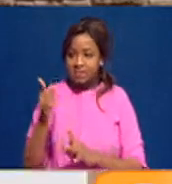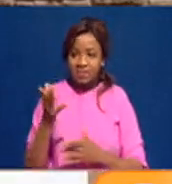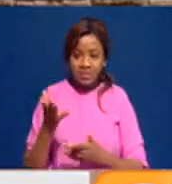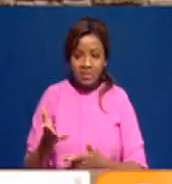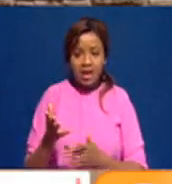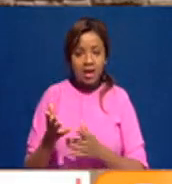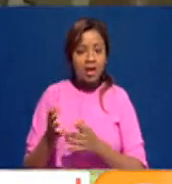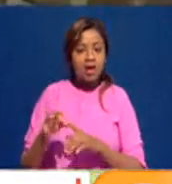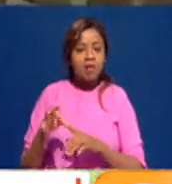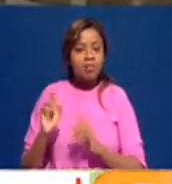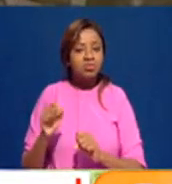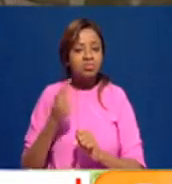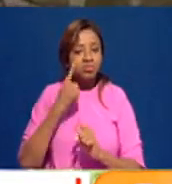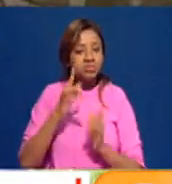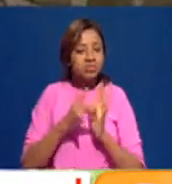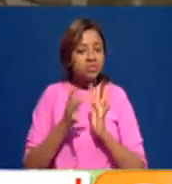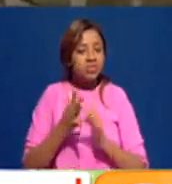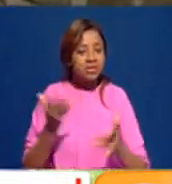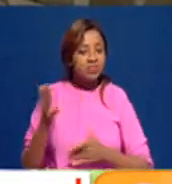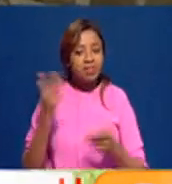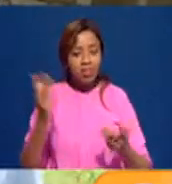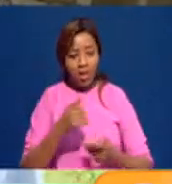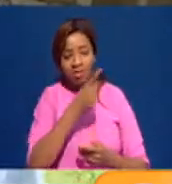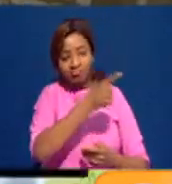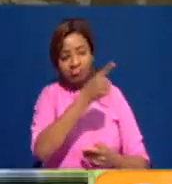needy around us.